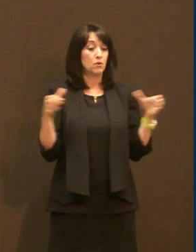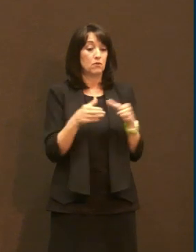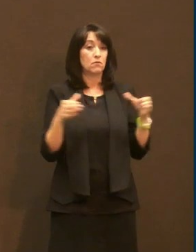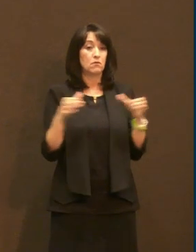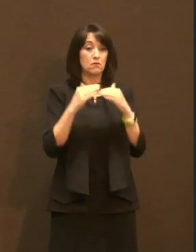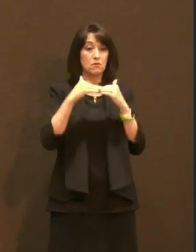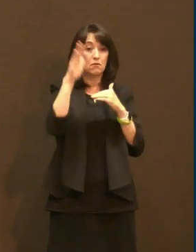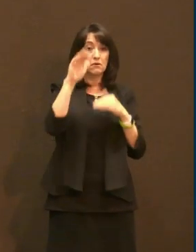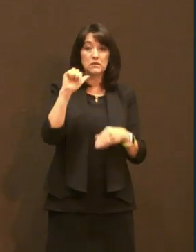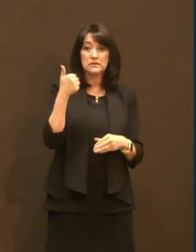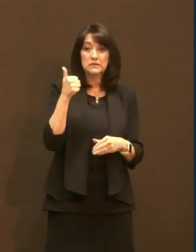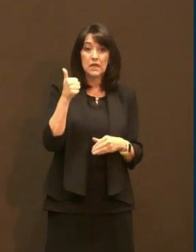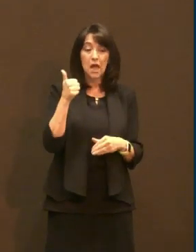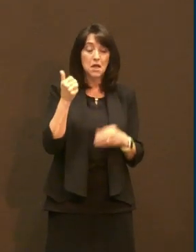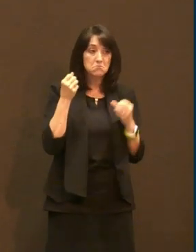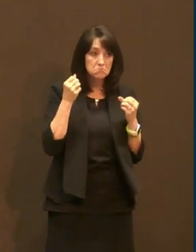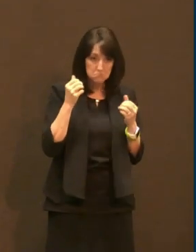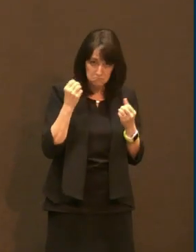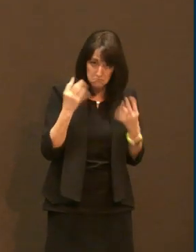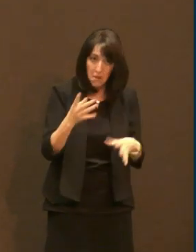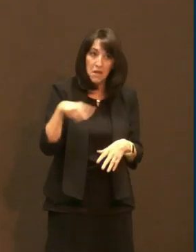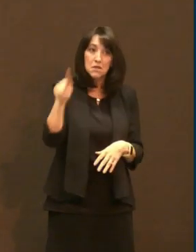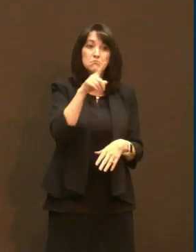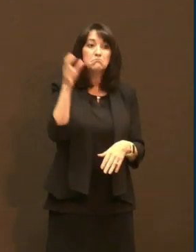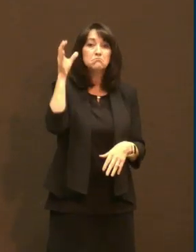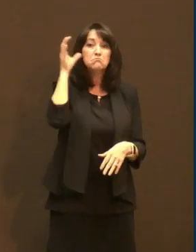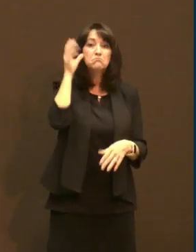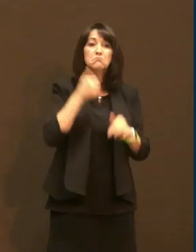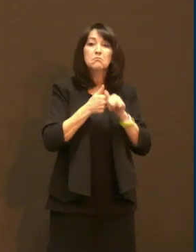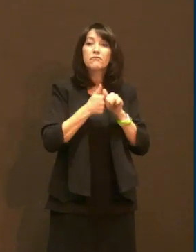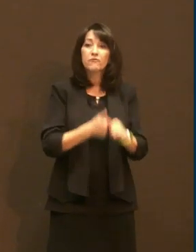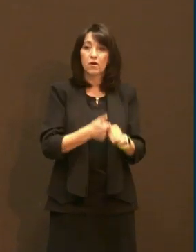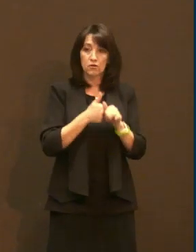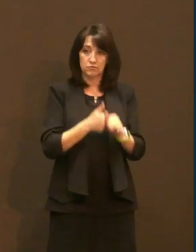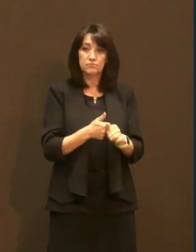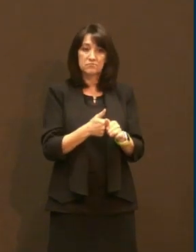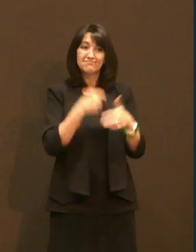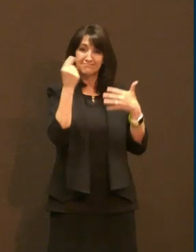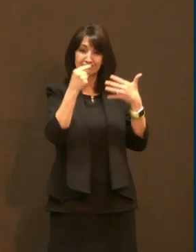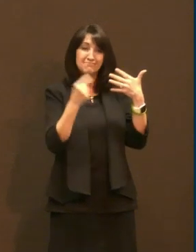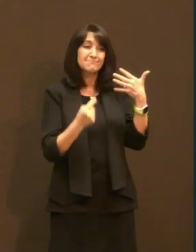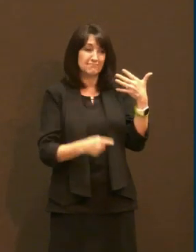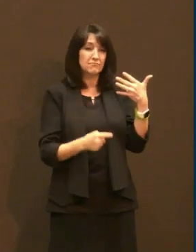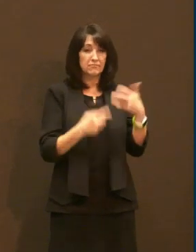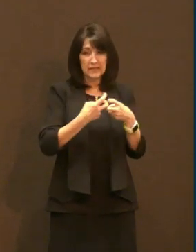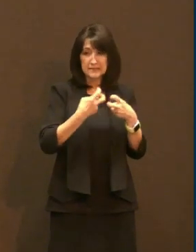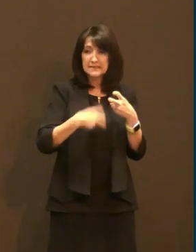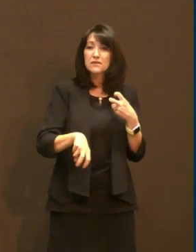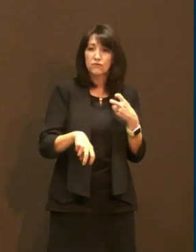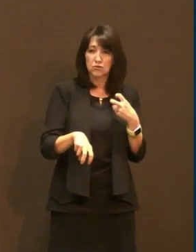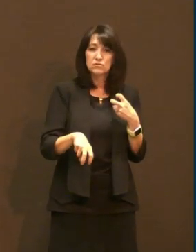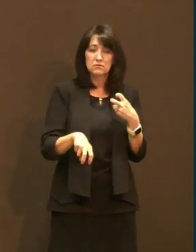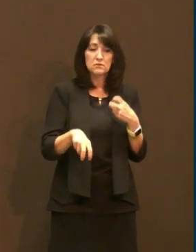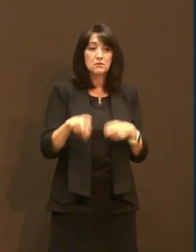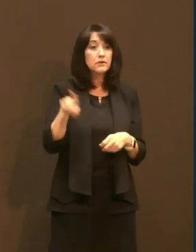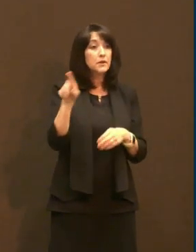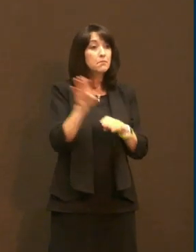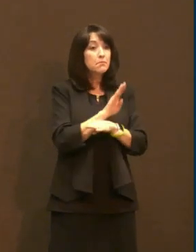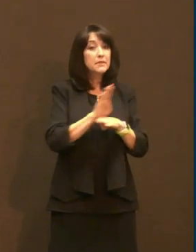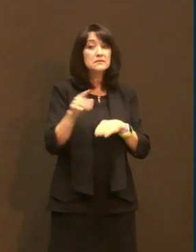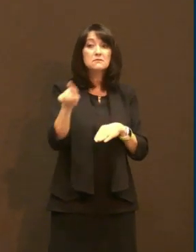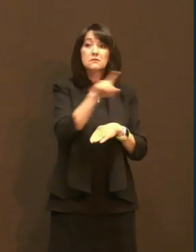10 people in one place. All those efforts, difficult ones, and to all the businesses that have been closed